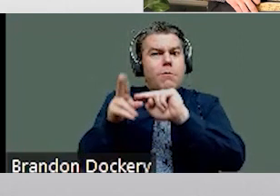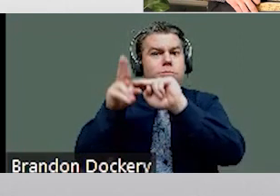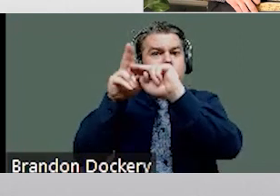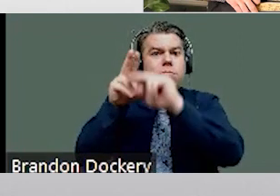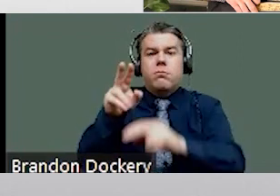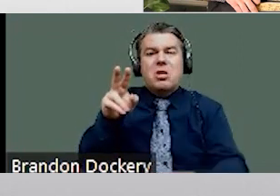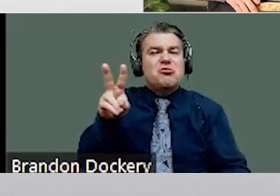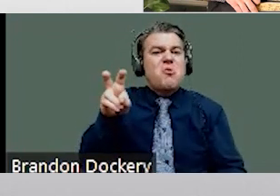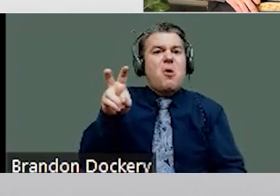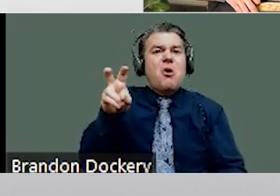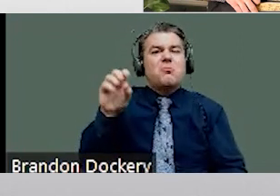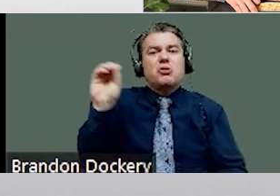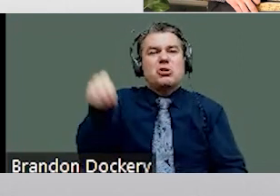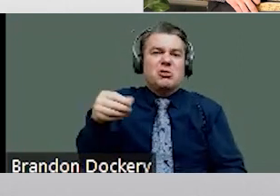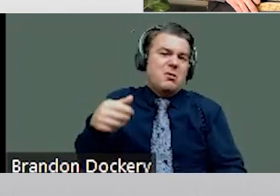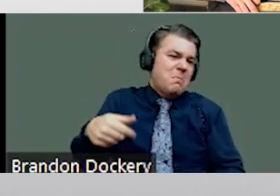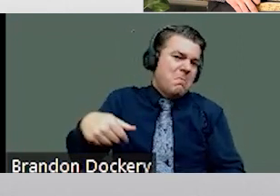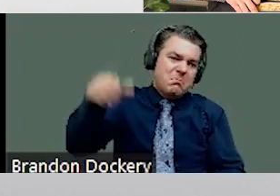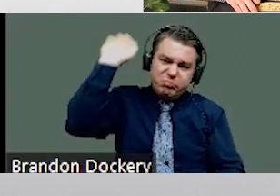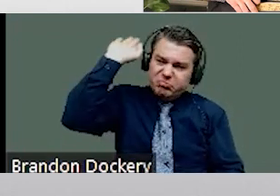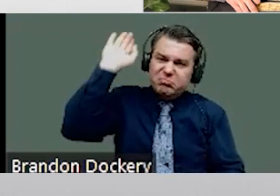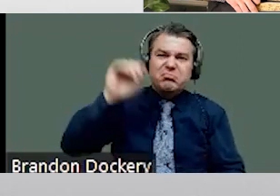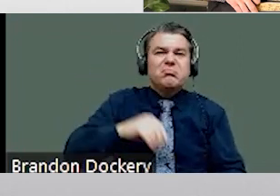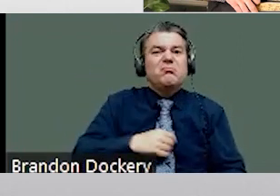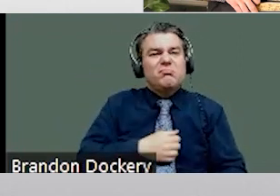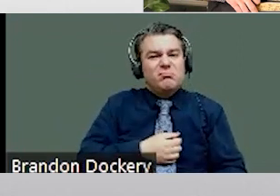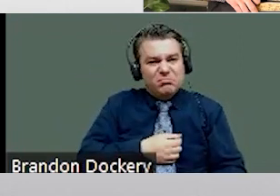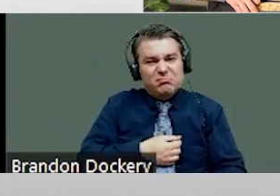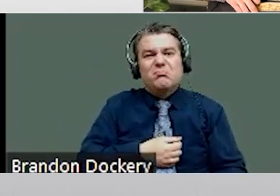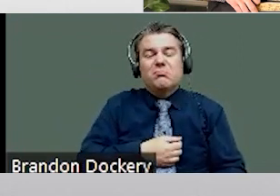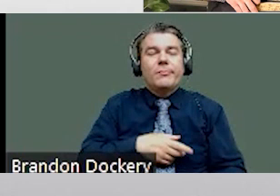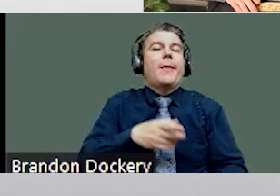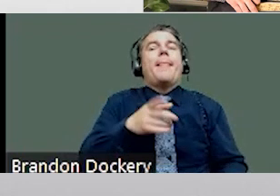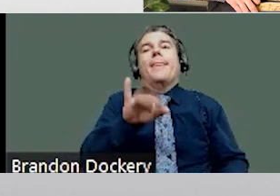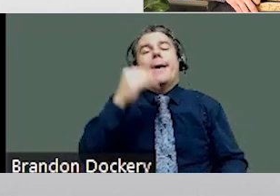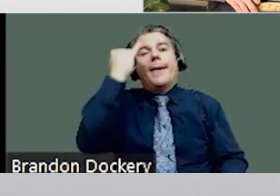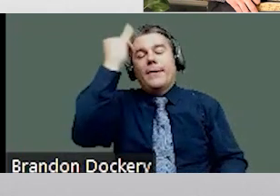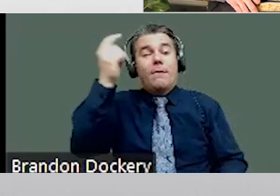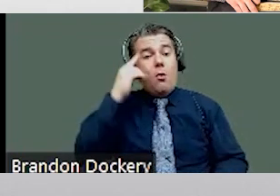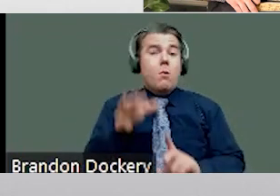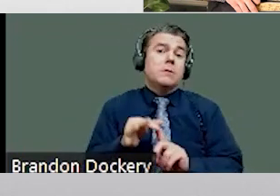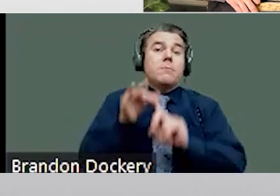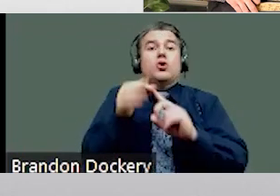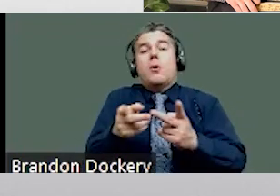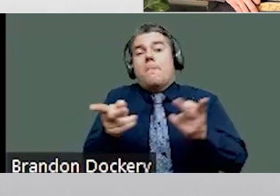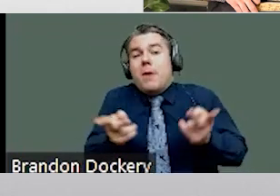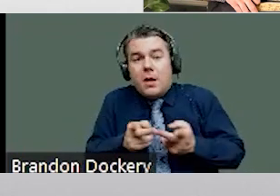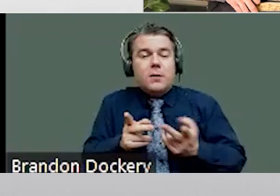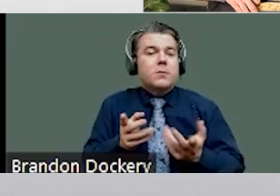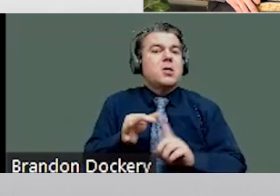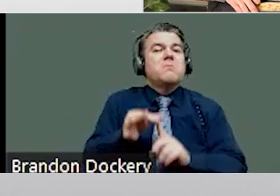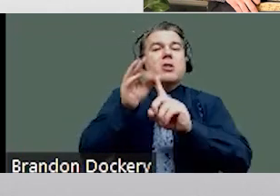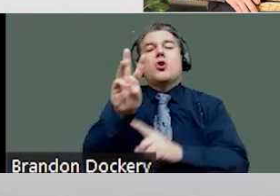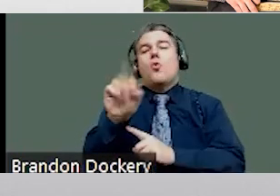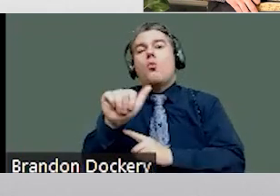increases over 200%. So this idea of, a special place to be,